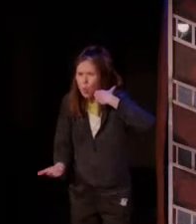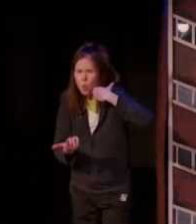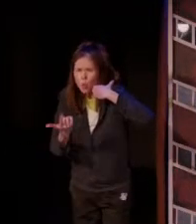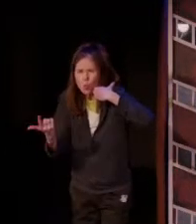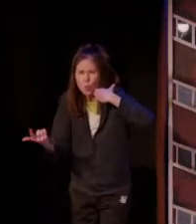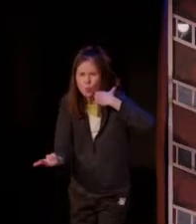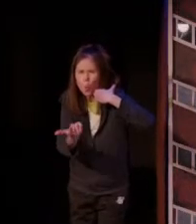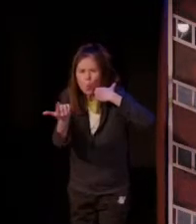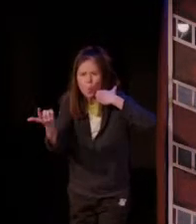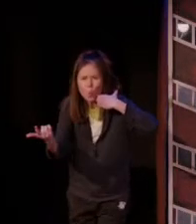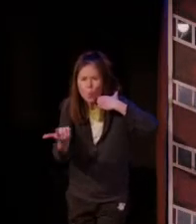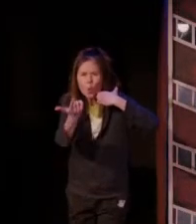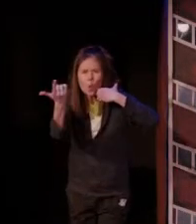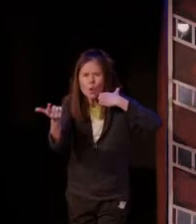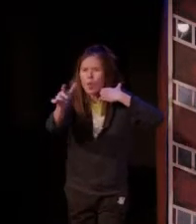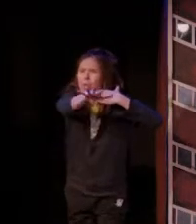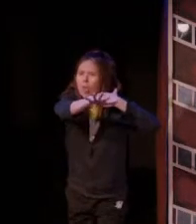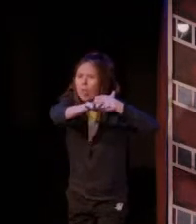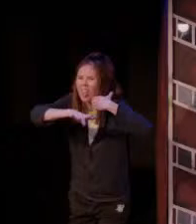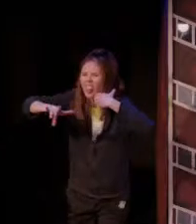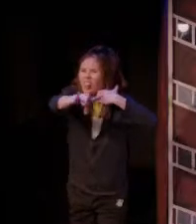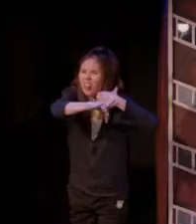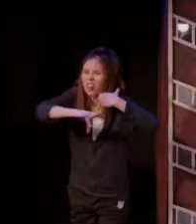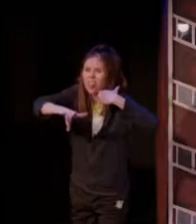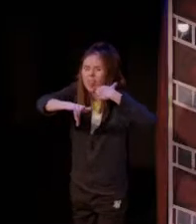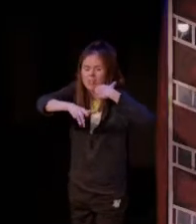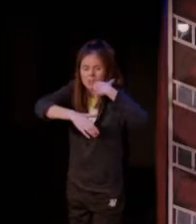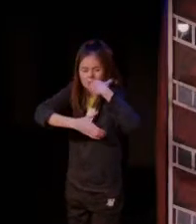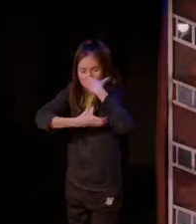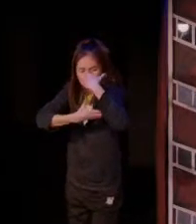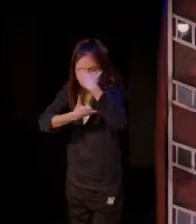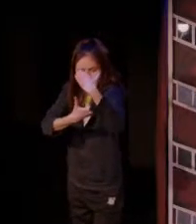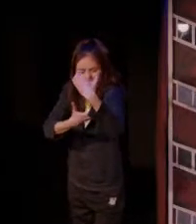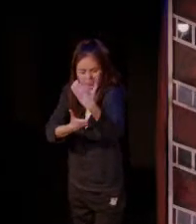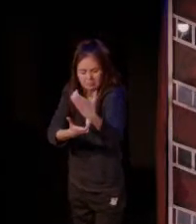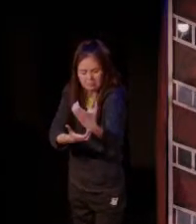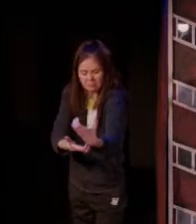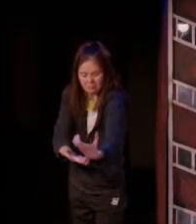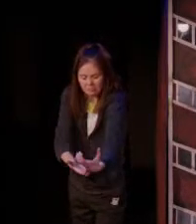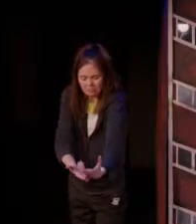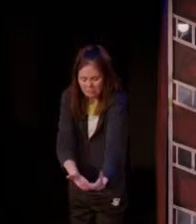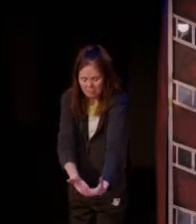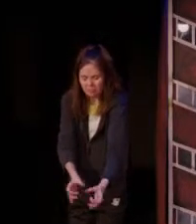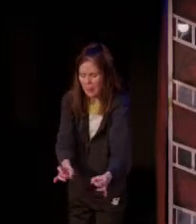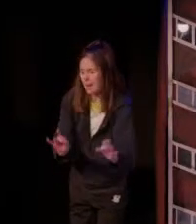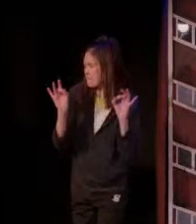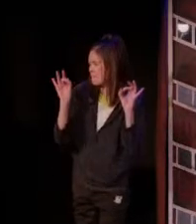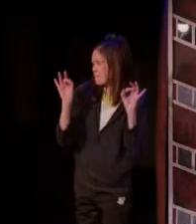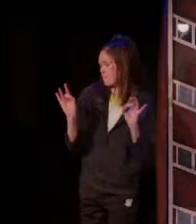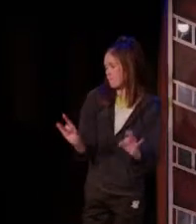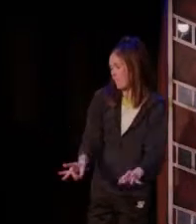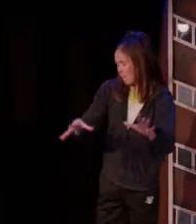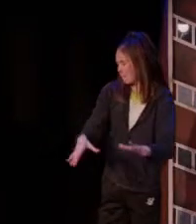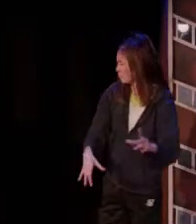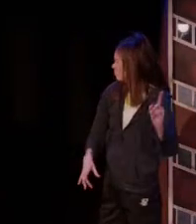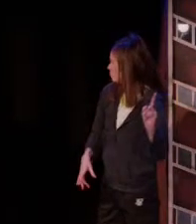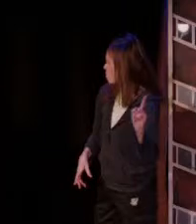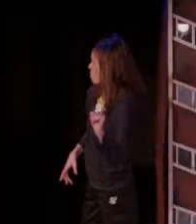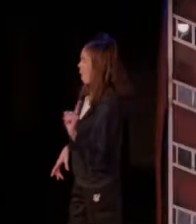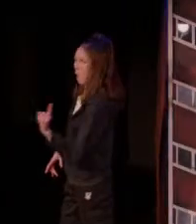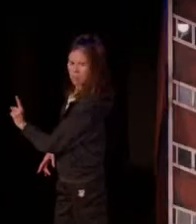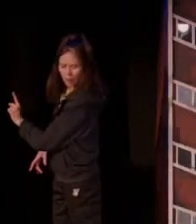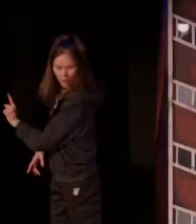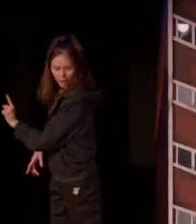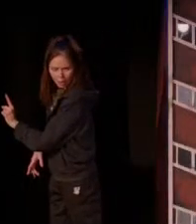quite out of the estate, and there you leave it, without more mercy to its own protection and favour of the